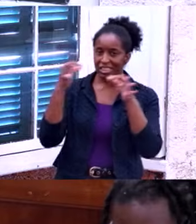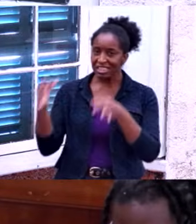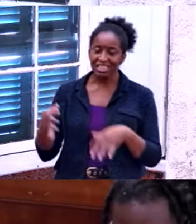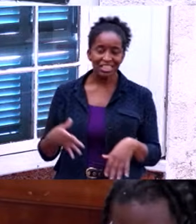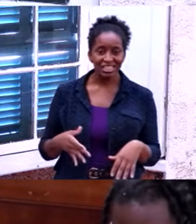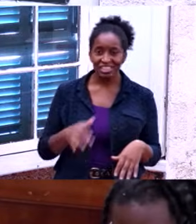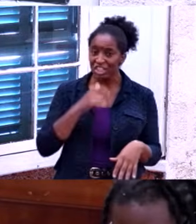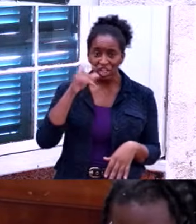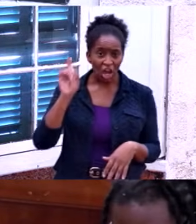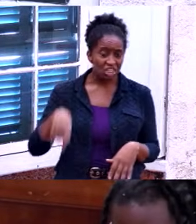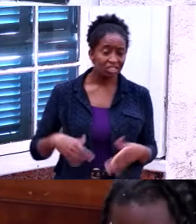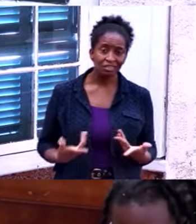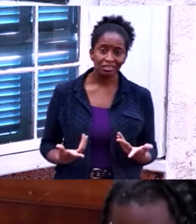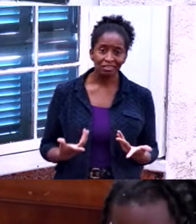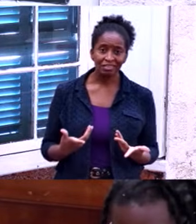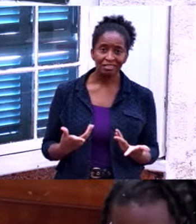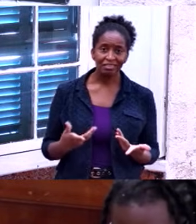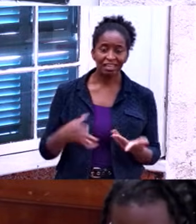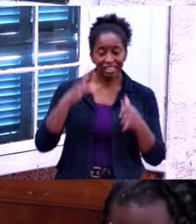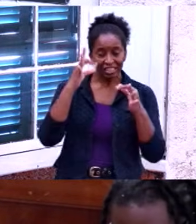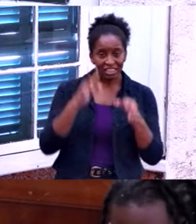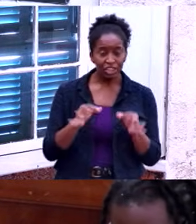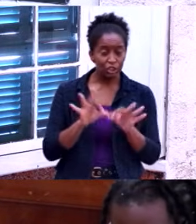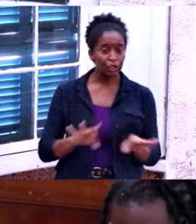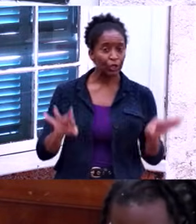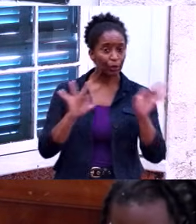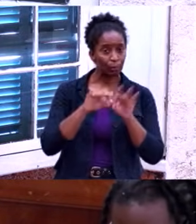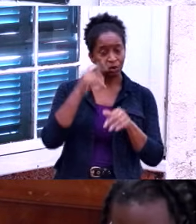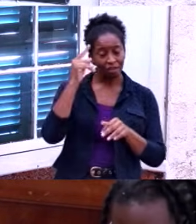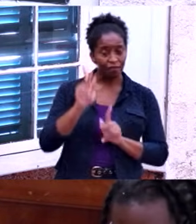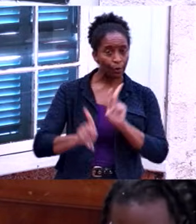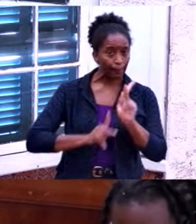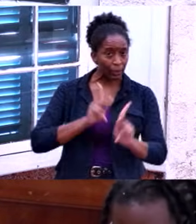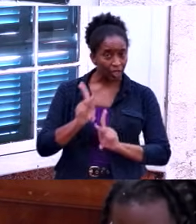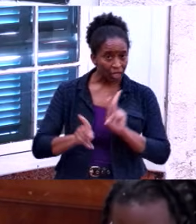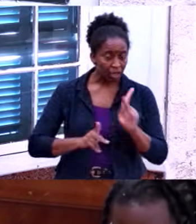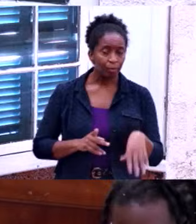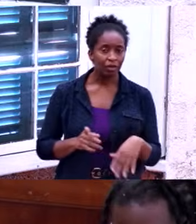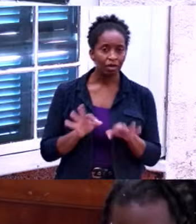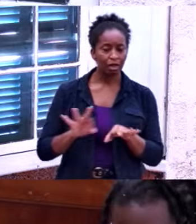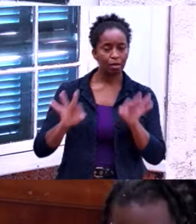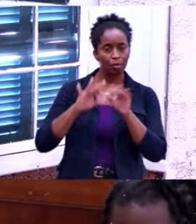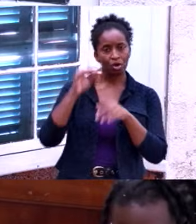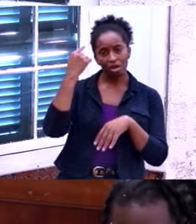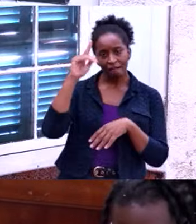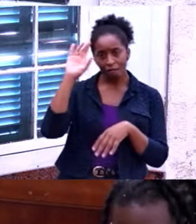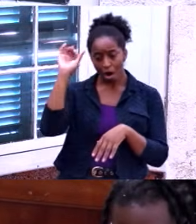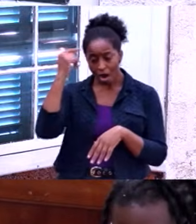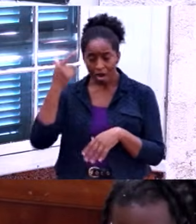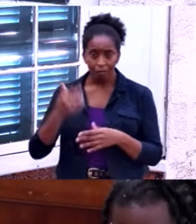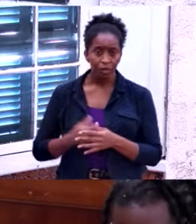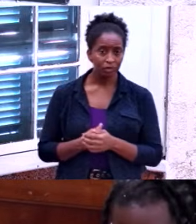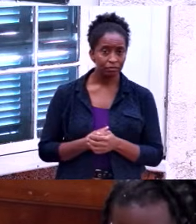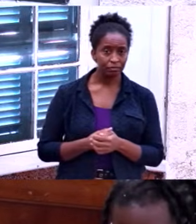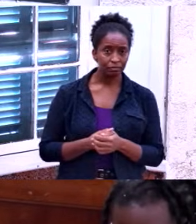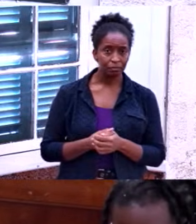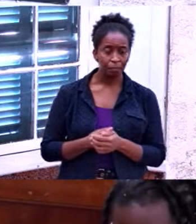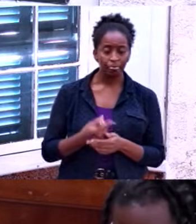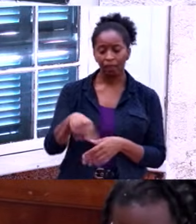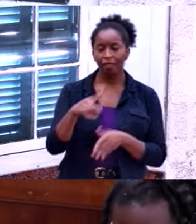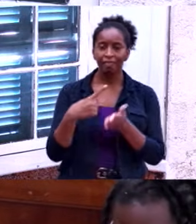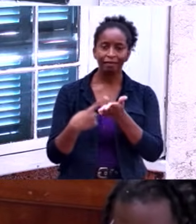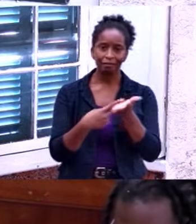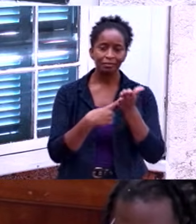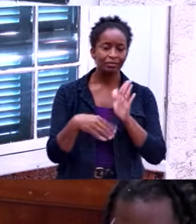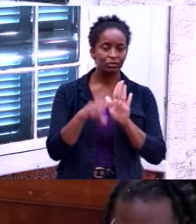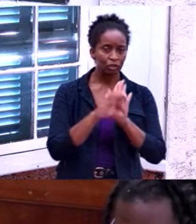country and the country's systems of governance. They talk about constitutional reform and constitutional transformation and